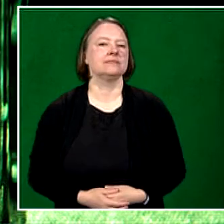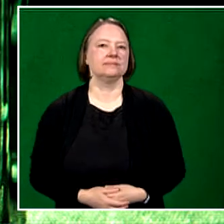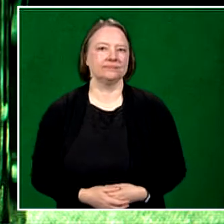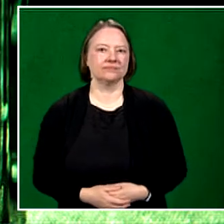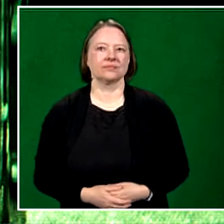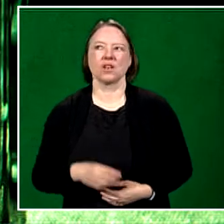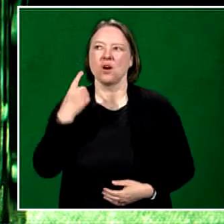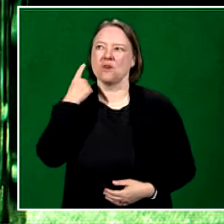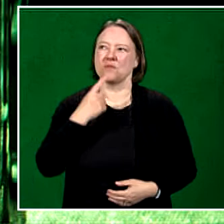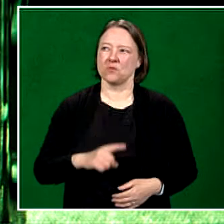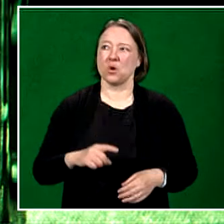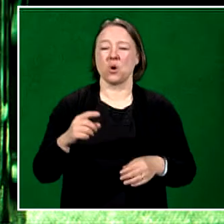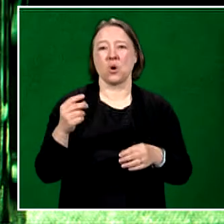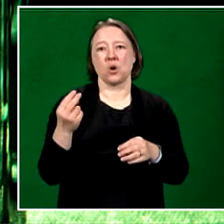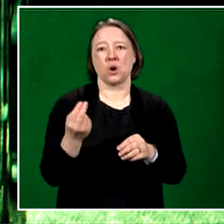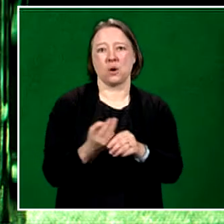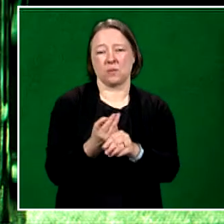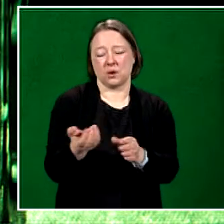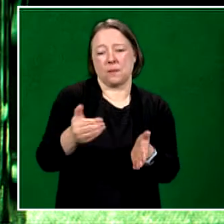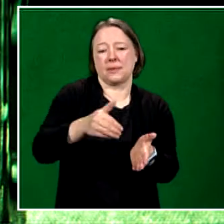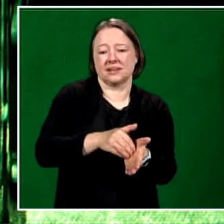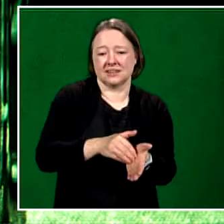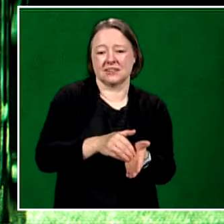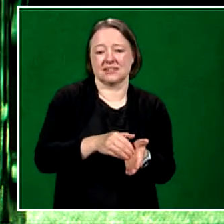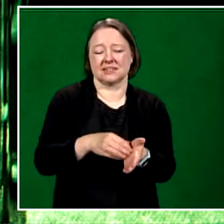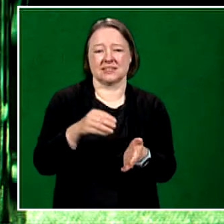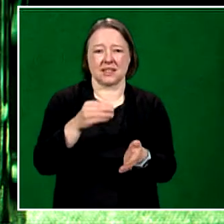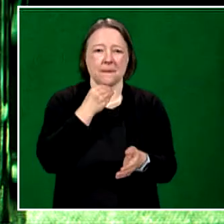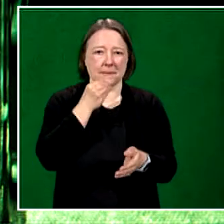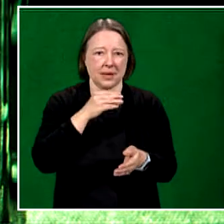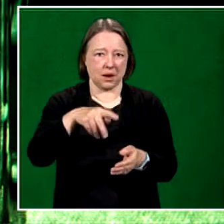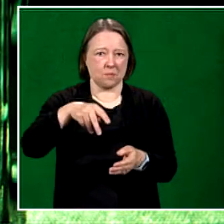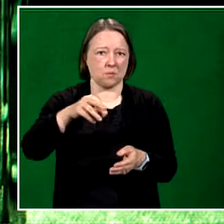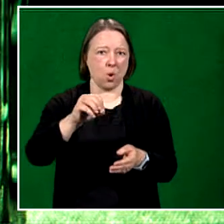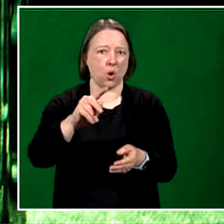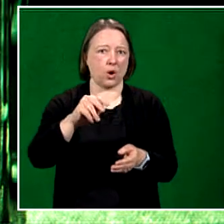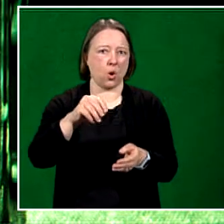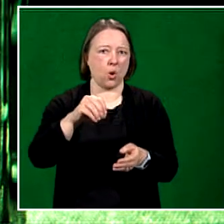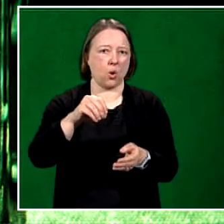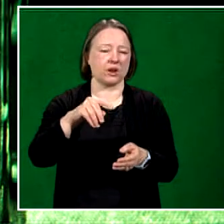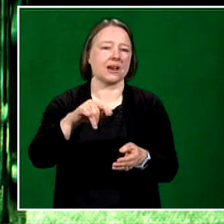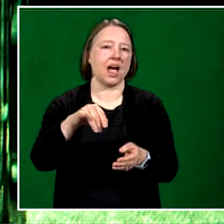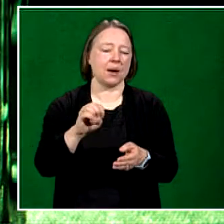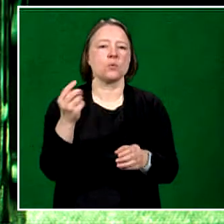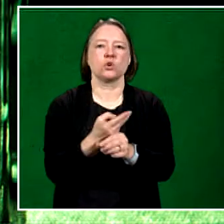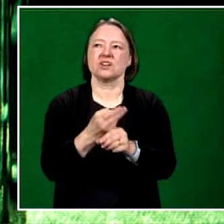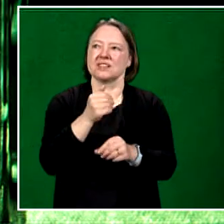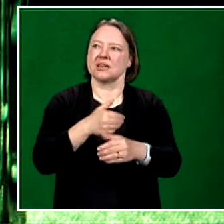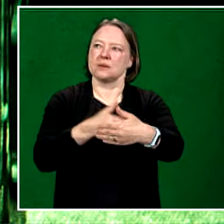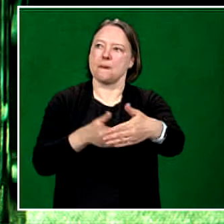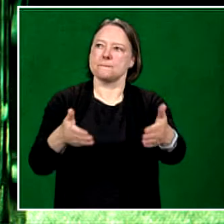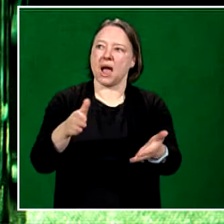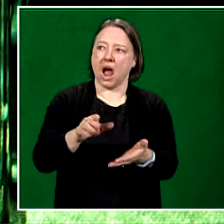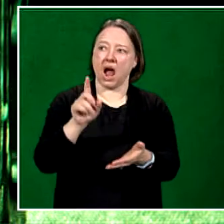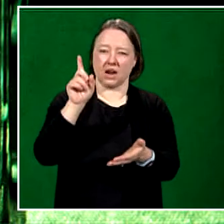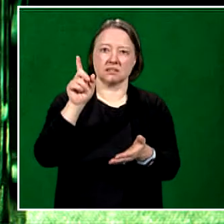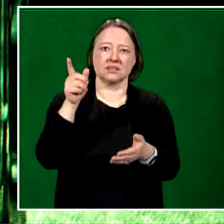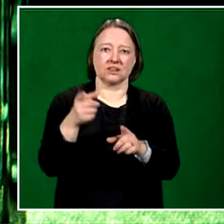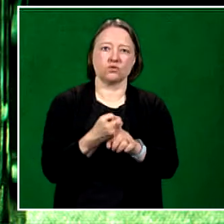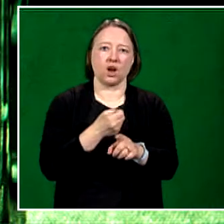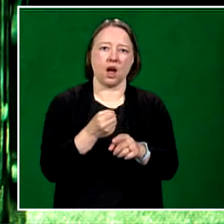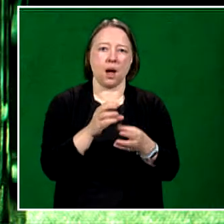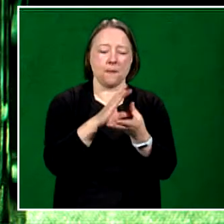For our repurposed meal prototype, we are using a BioPlus meal package. This take-home box is made from